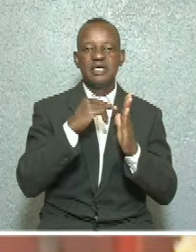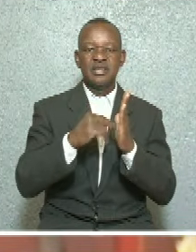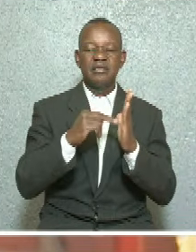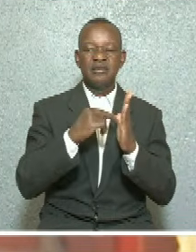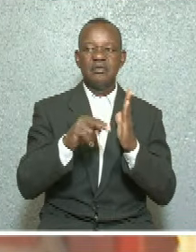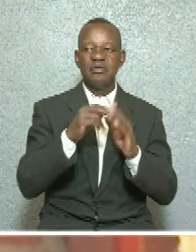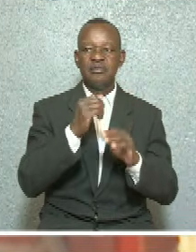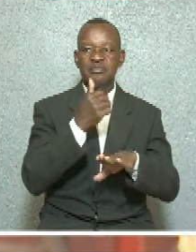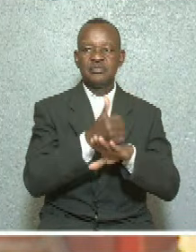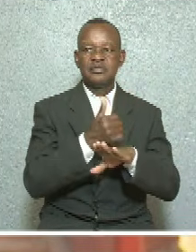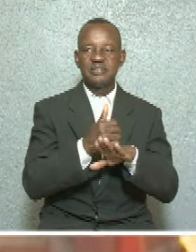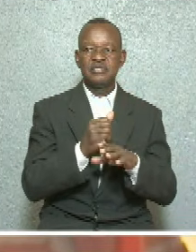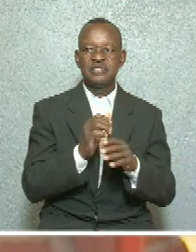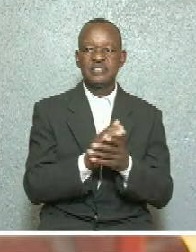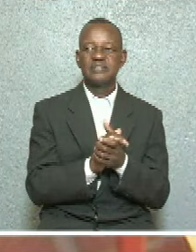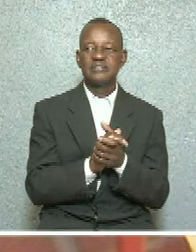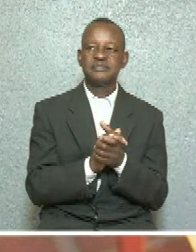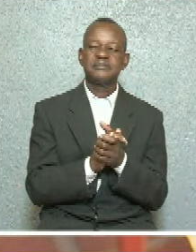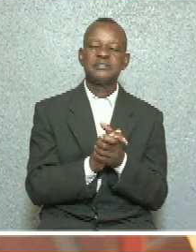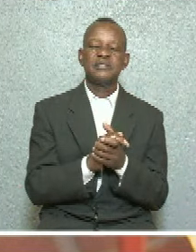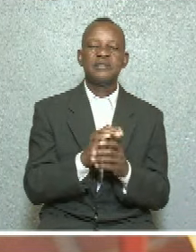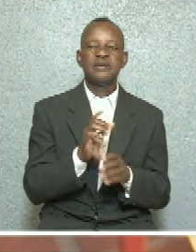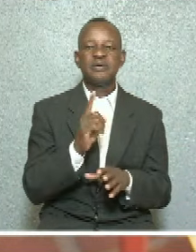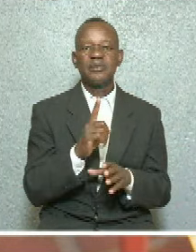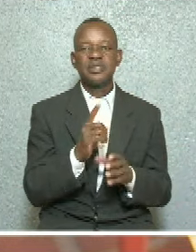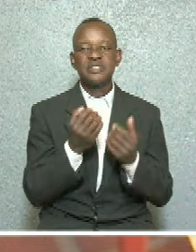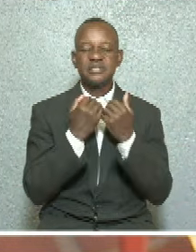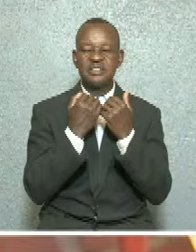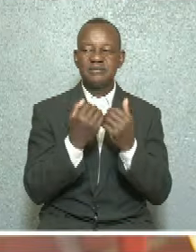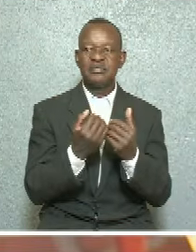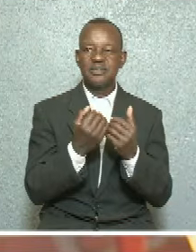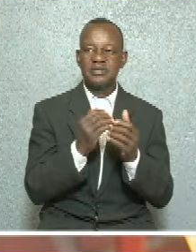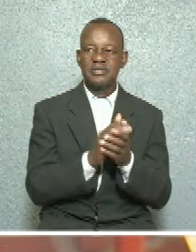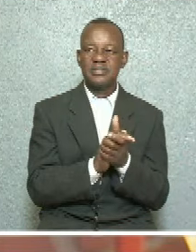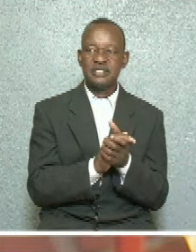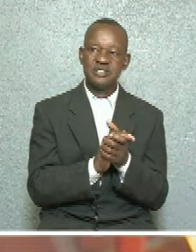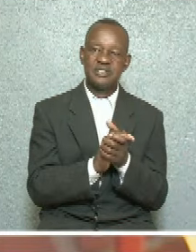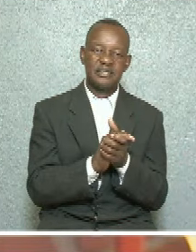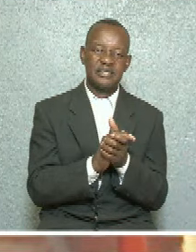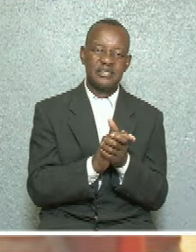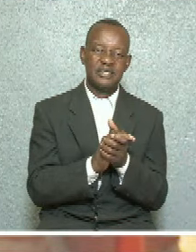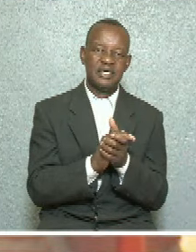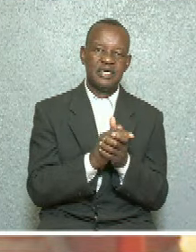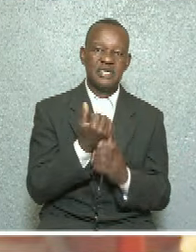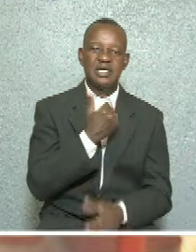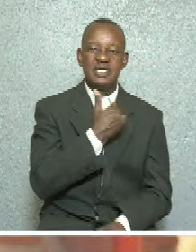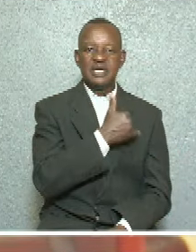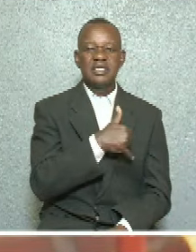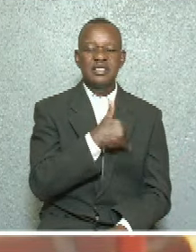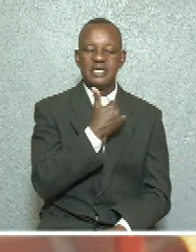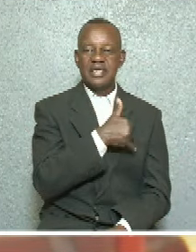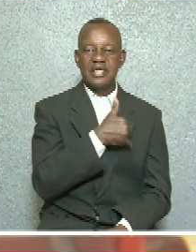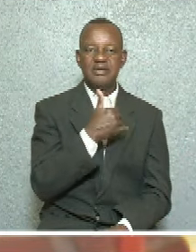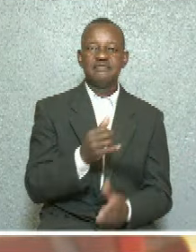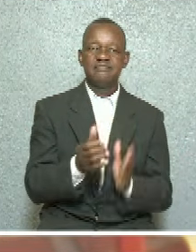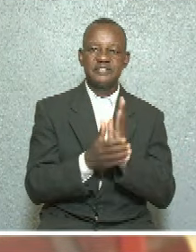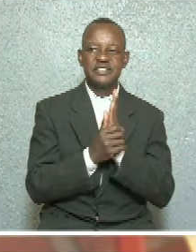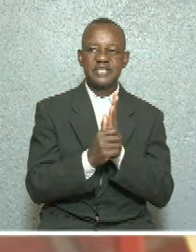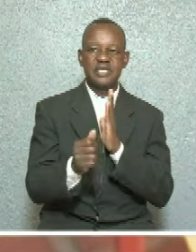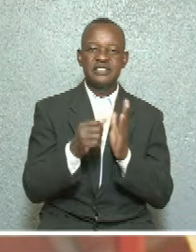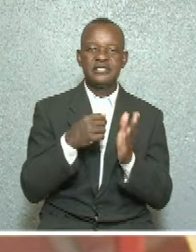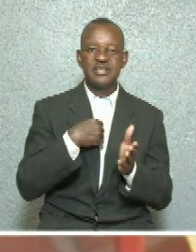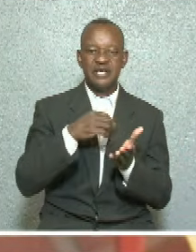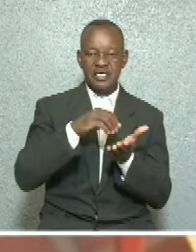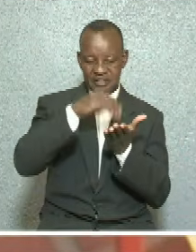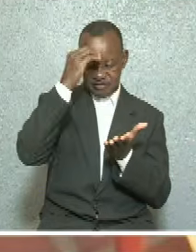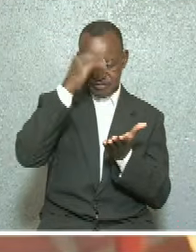important thing from Pay that I took from Pay was the life skills. We got to learn a lot through life skills in terms of how to lead ourselves